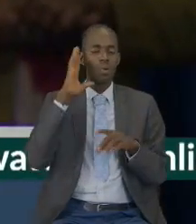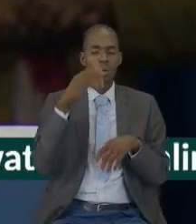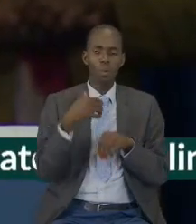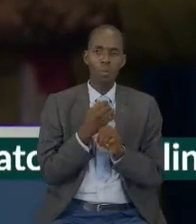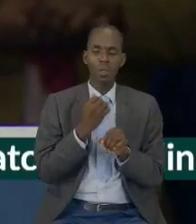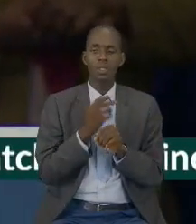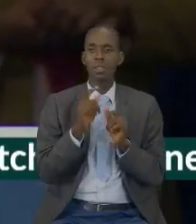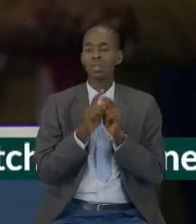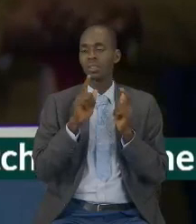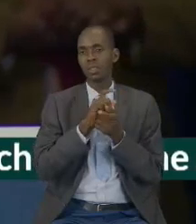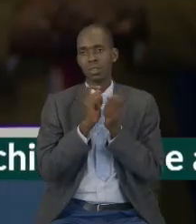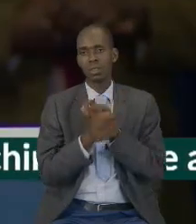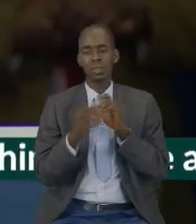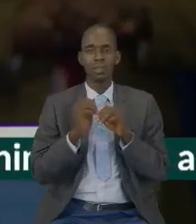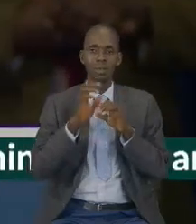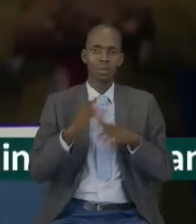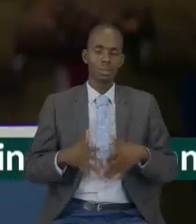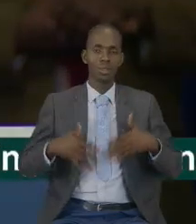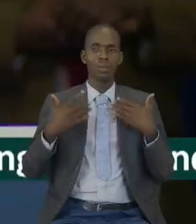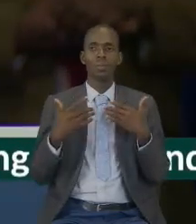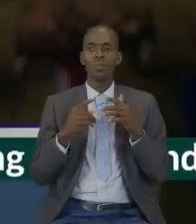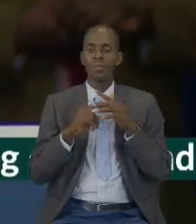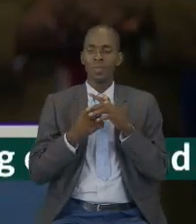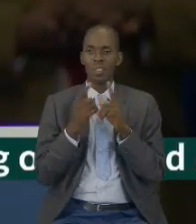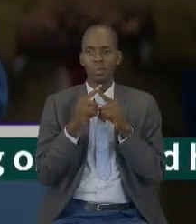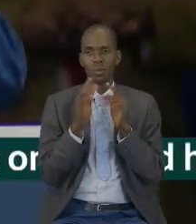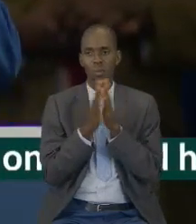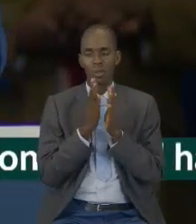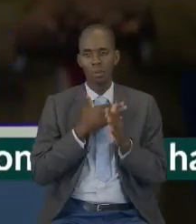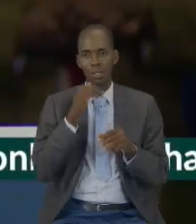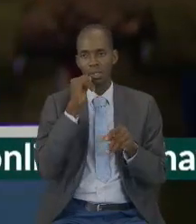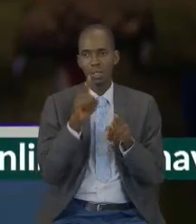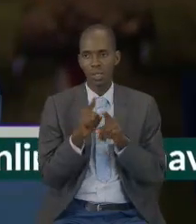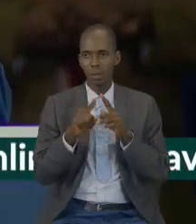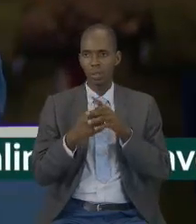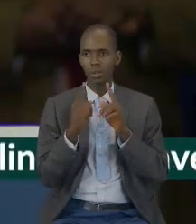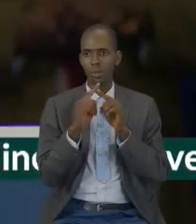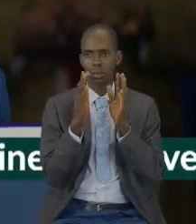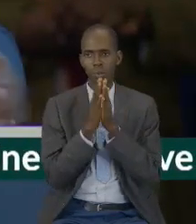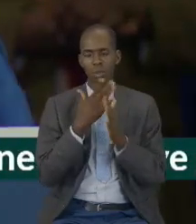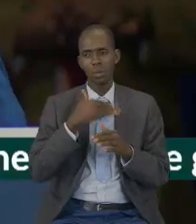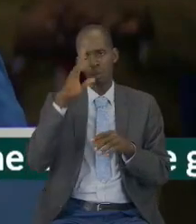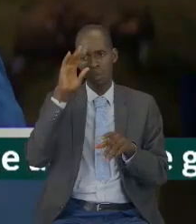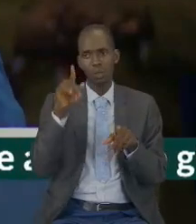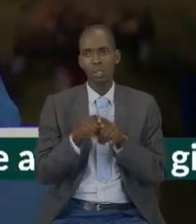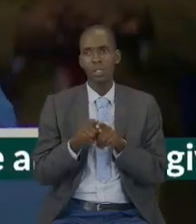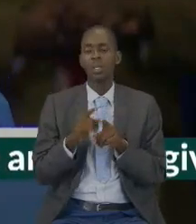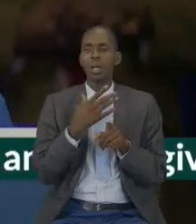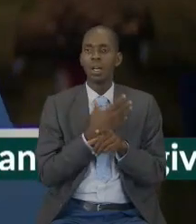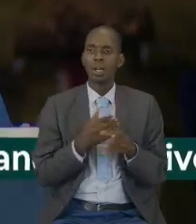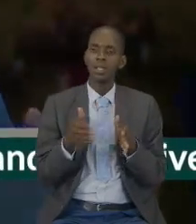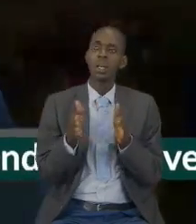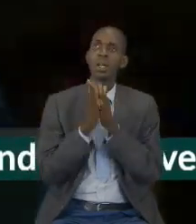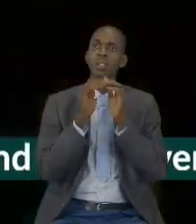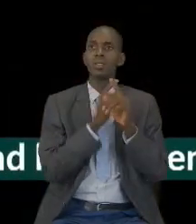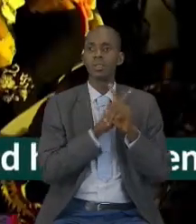all globally. Then also we'll disciple them and then see how to keep them, preserve them in the